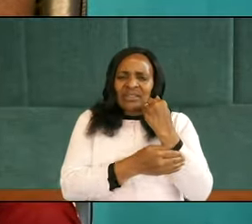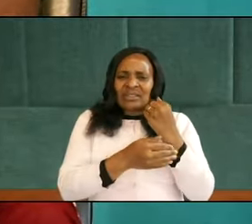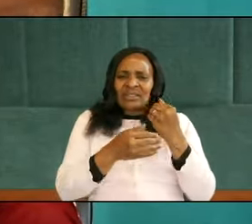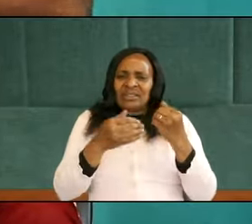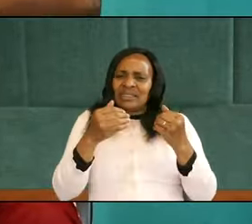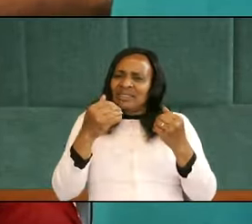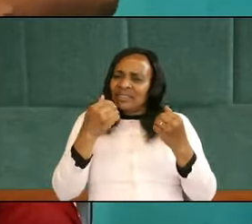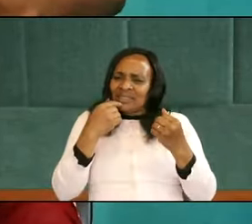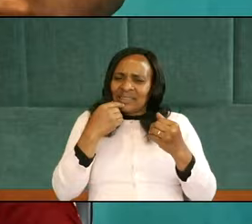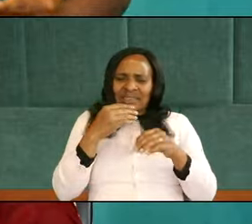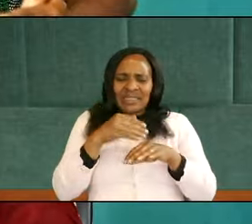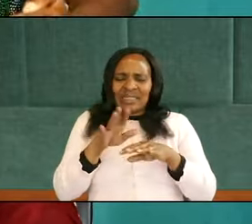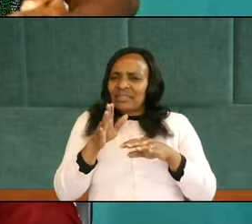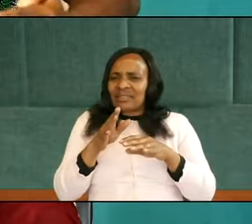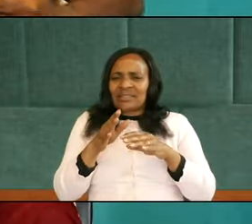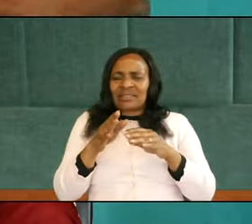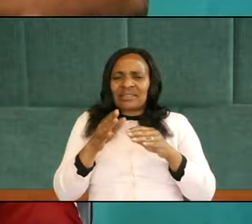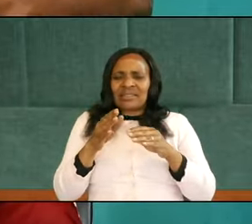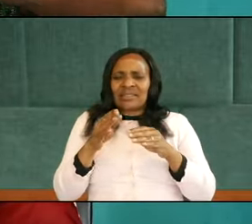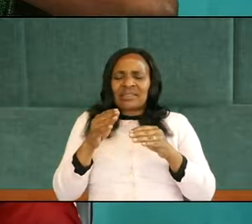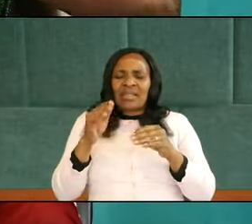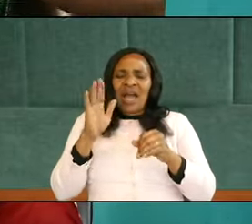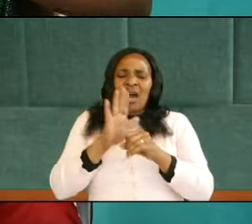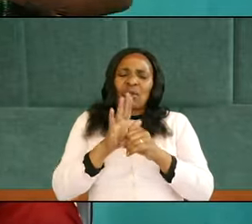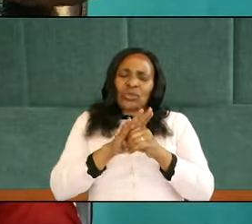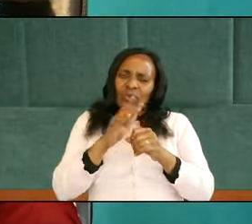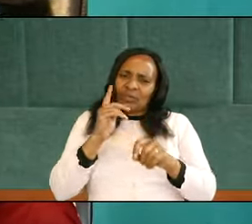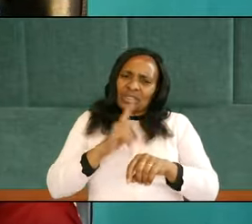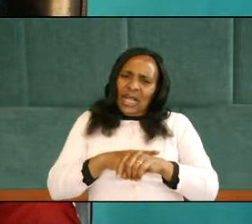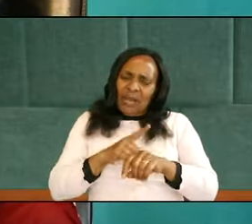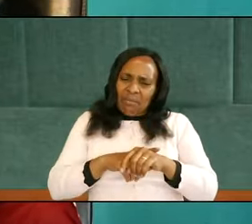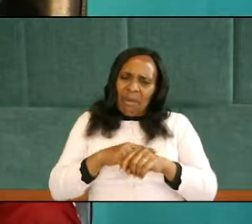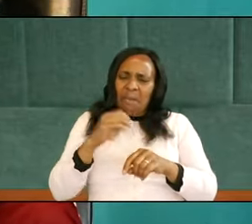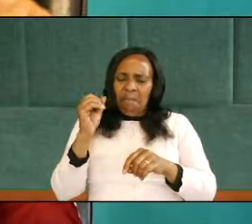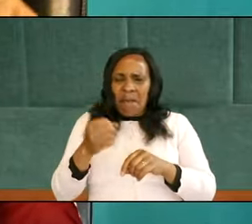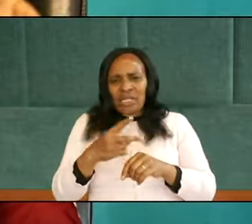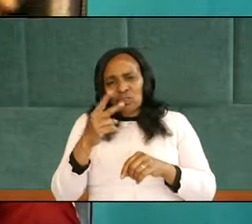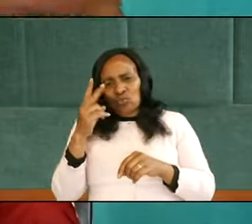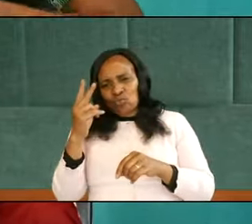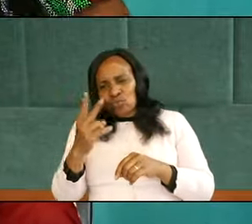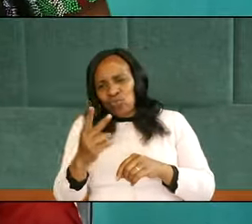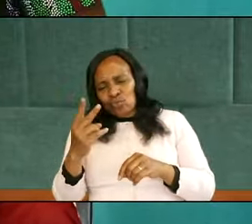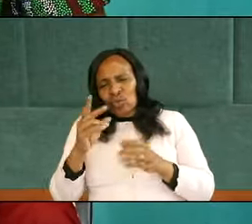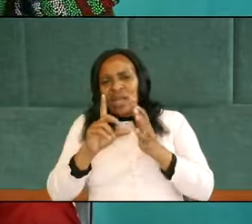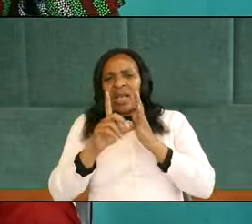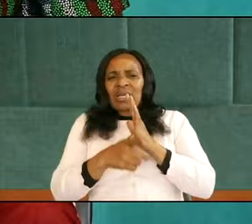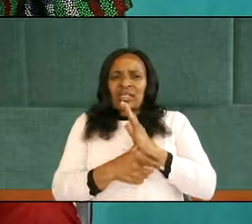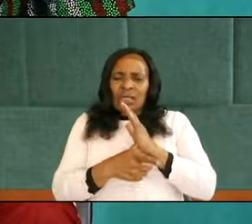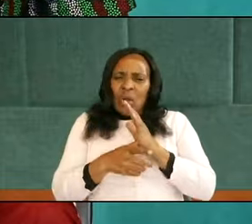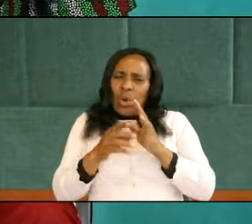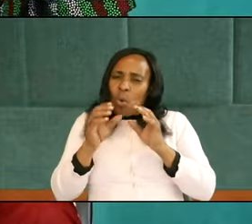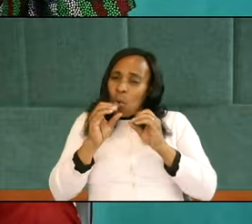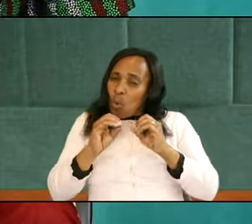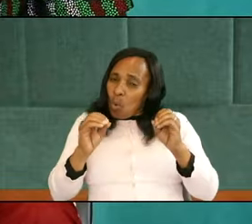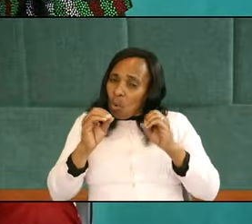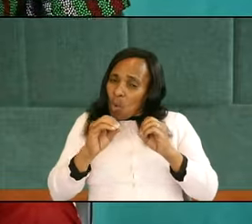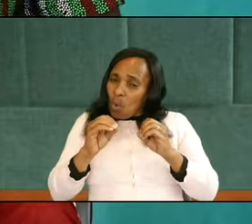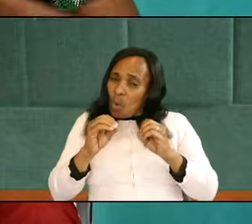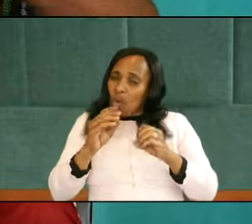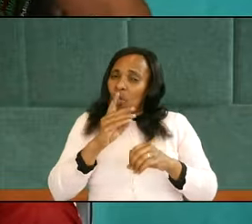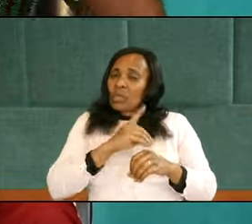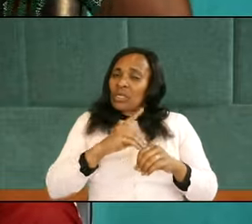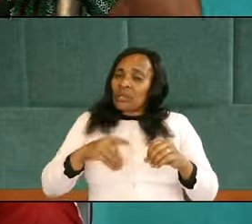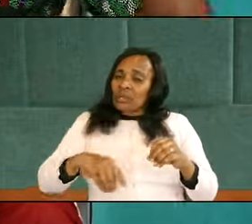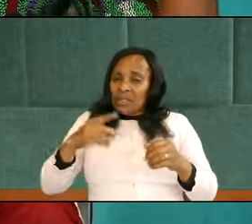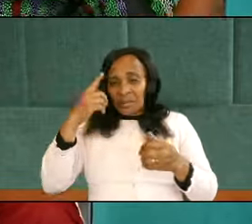must have been quite a good amount of time. Yeah. Like it's like, give it a month or two later. Mm. She's like, oh, by the way, David, you know,